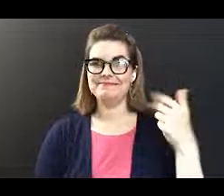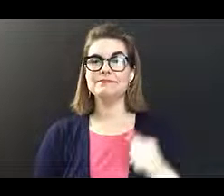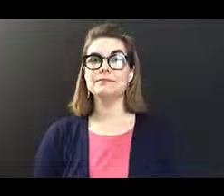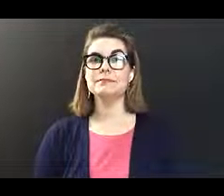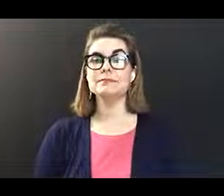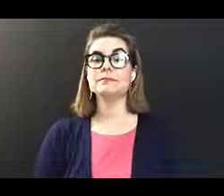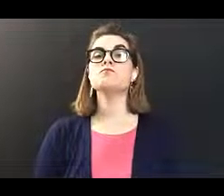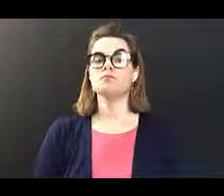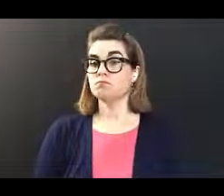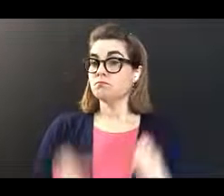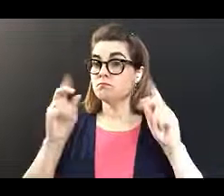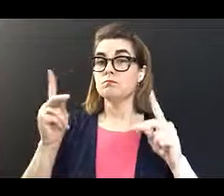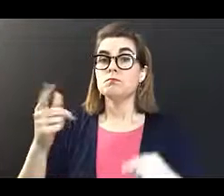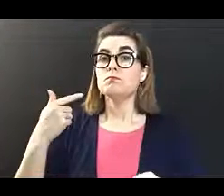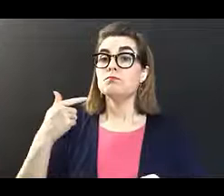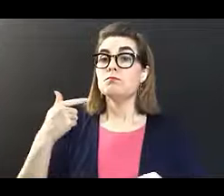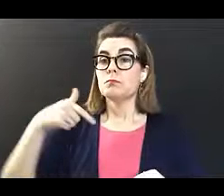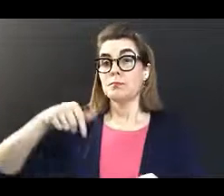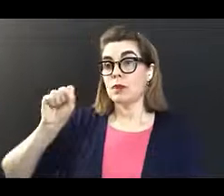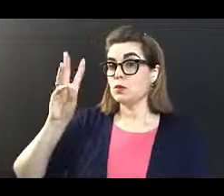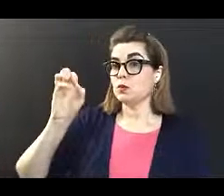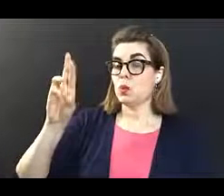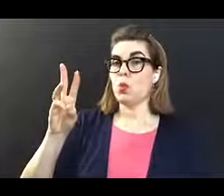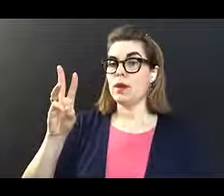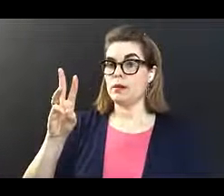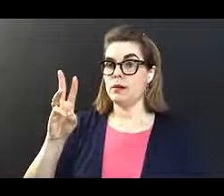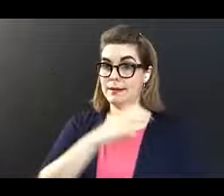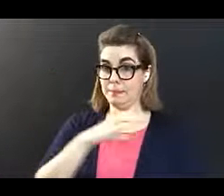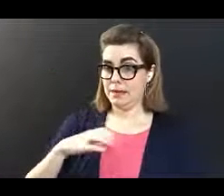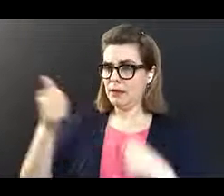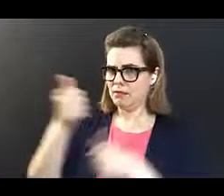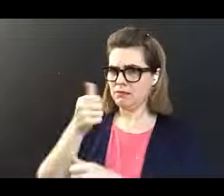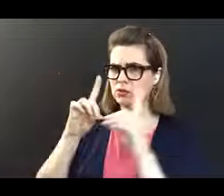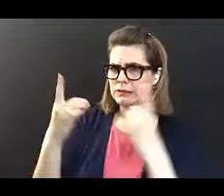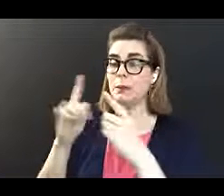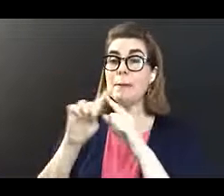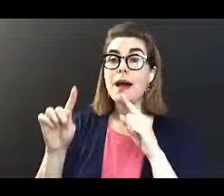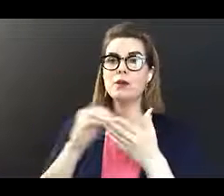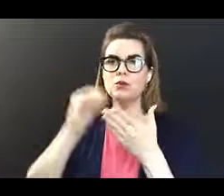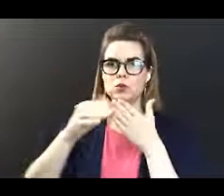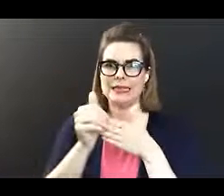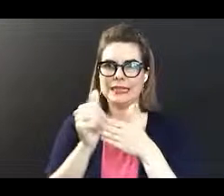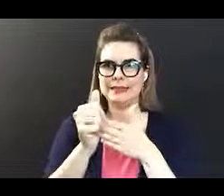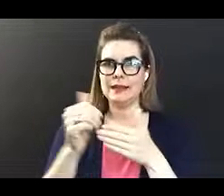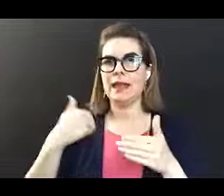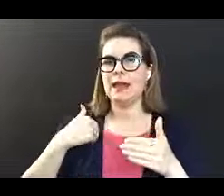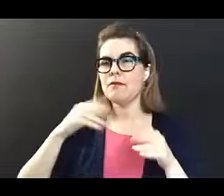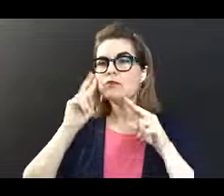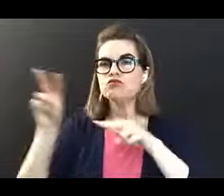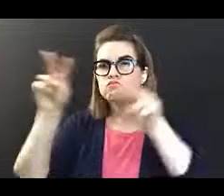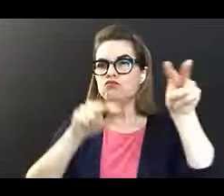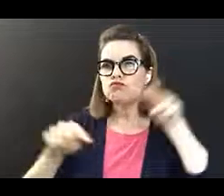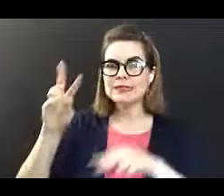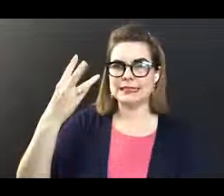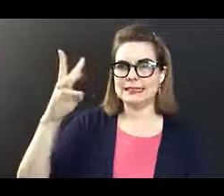So we are a student-led district committee. We have over representation of over 16 high schools in San Diego Unified